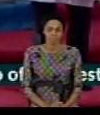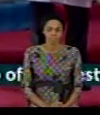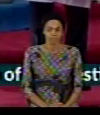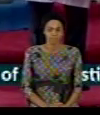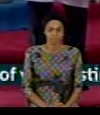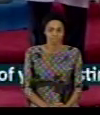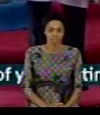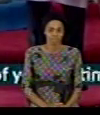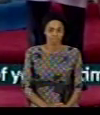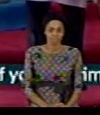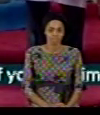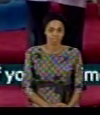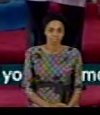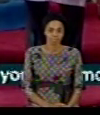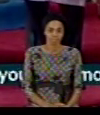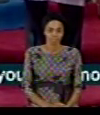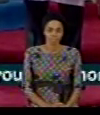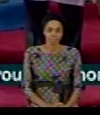Jesus.